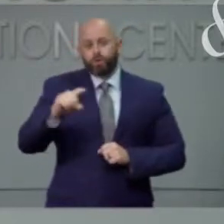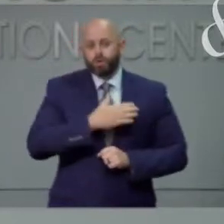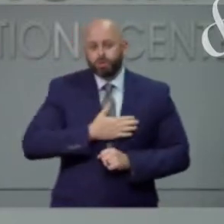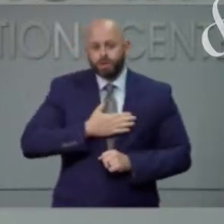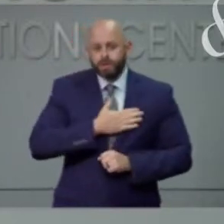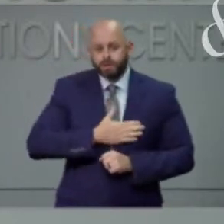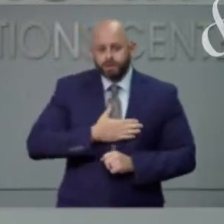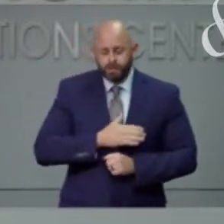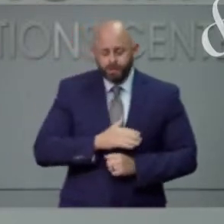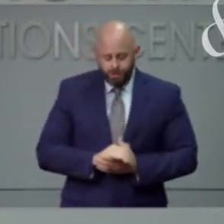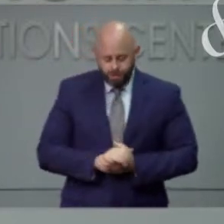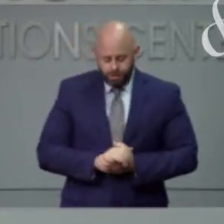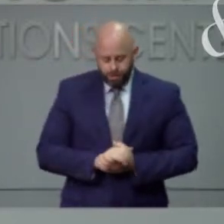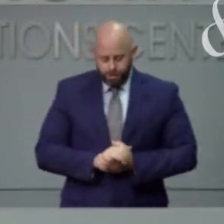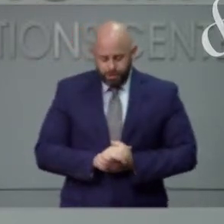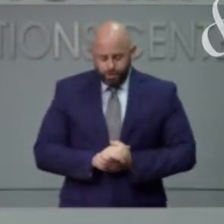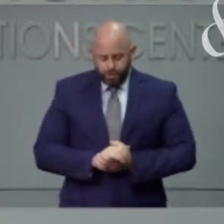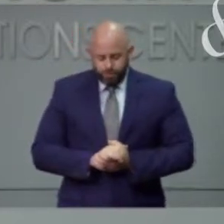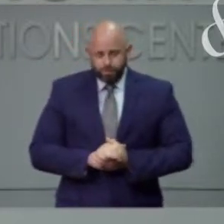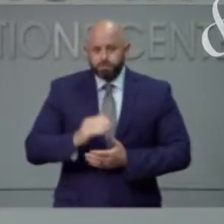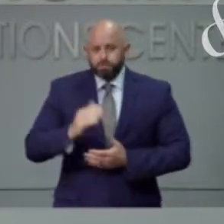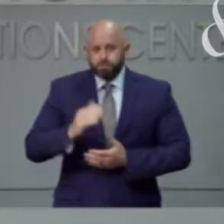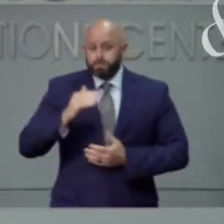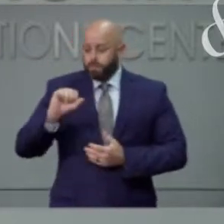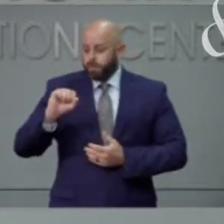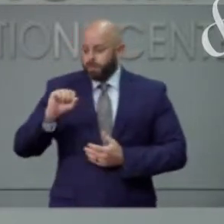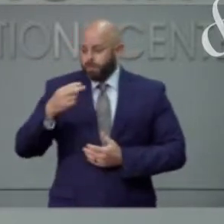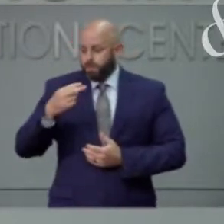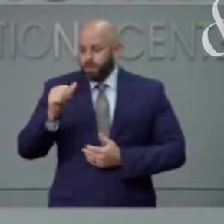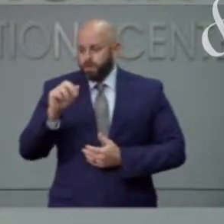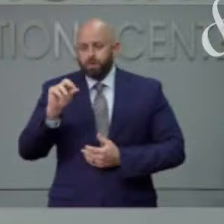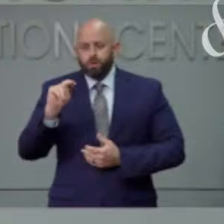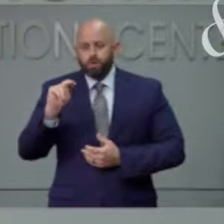Our next question is from Sharon Van Zweeten with Spectrum News.